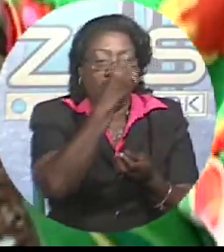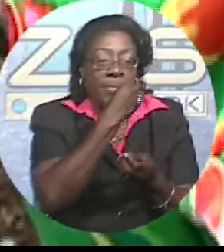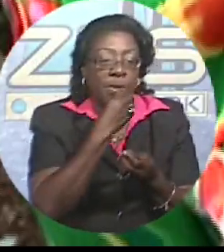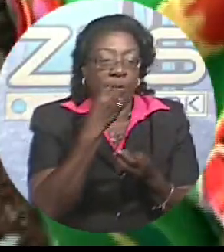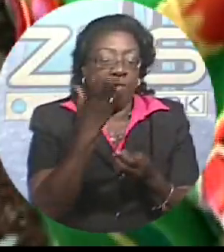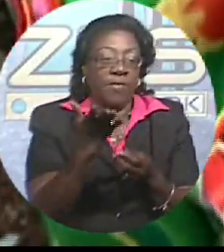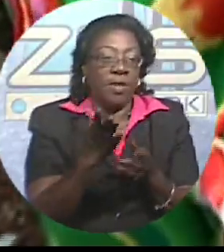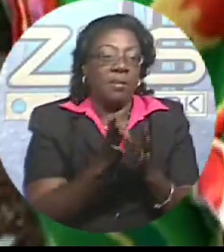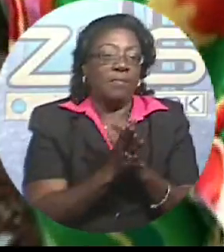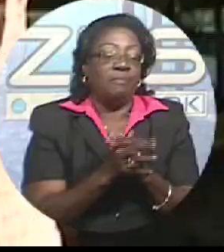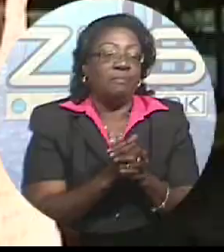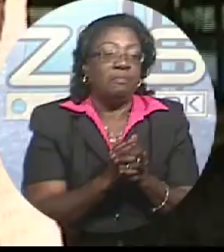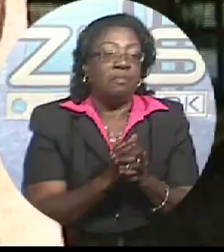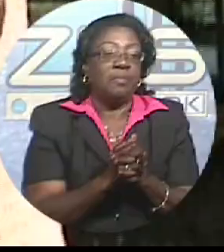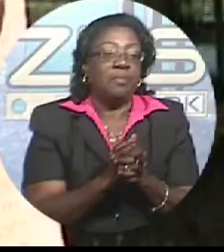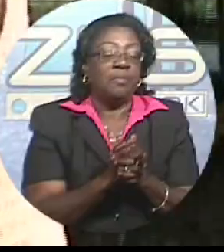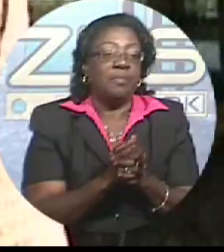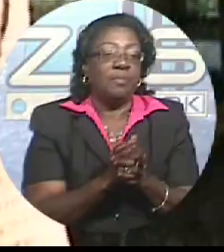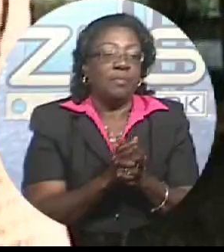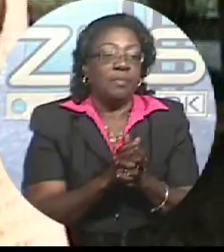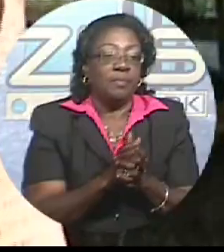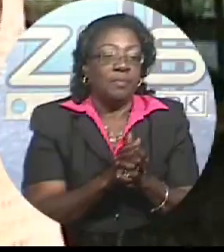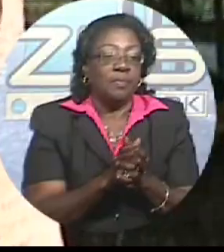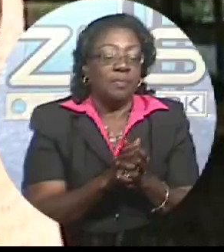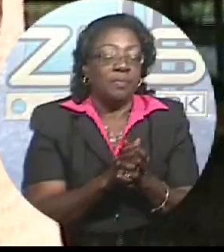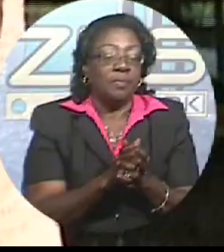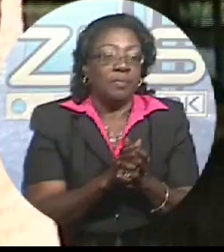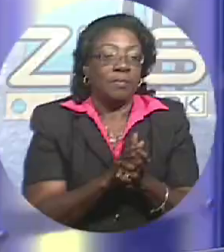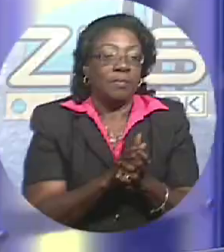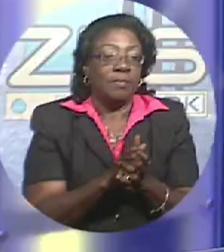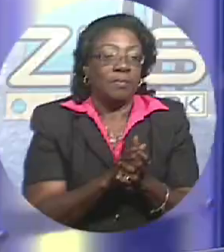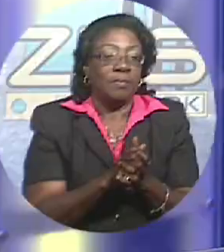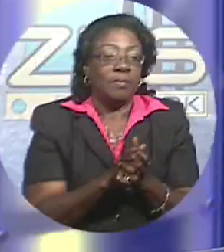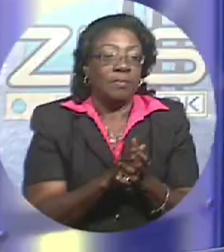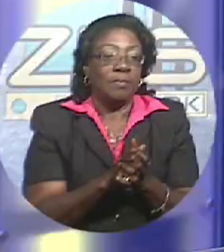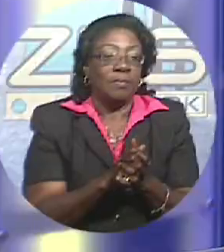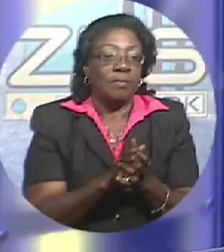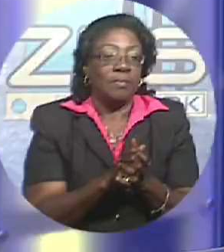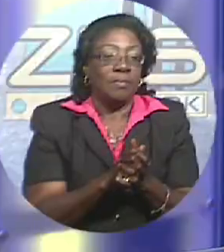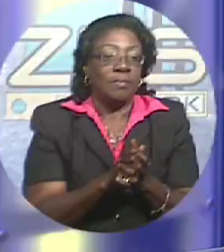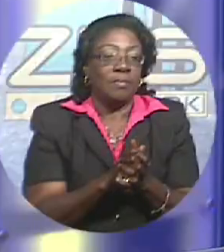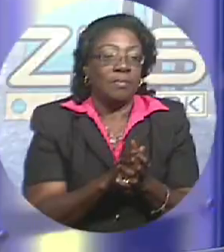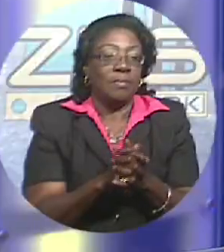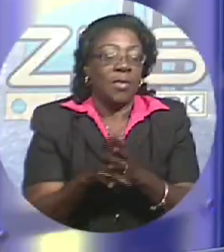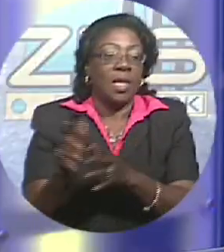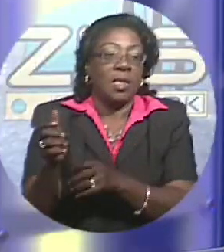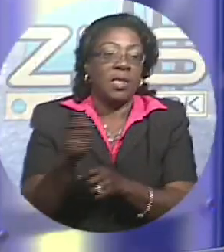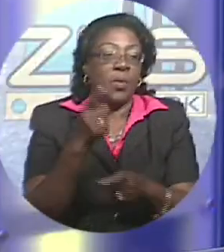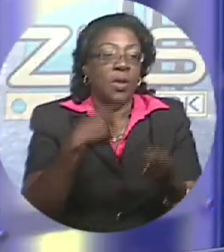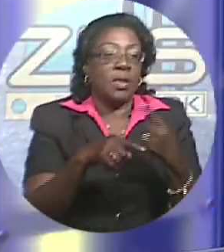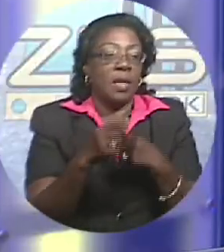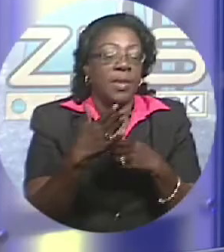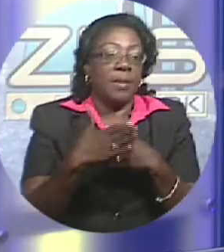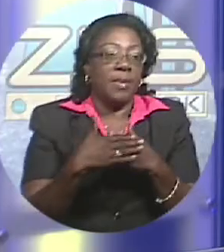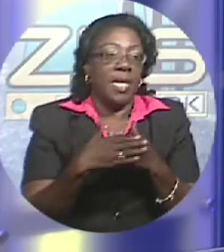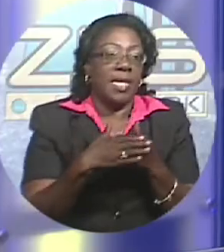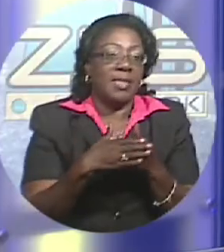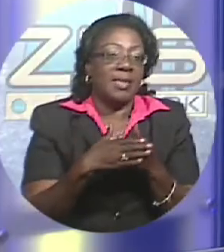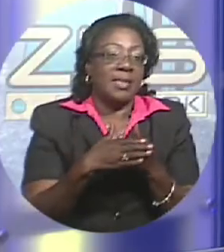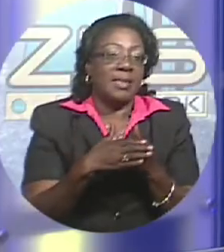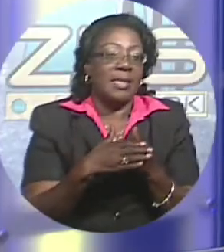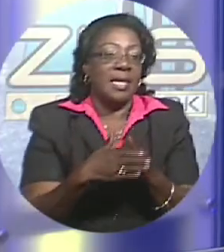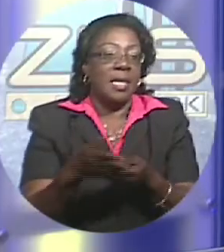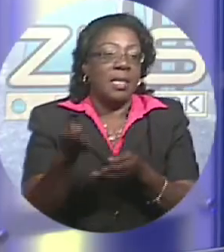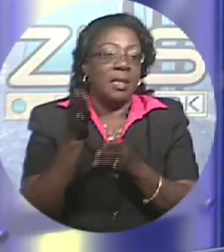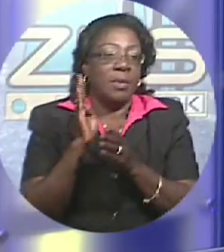were wrong. Clint Watson, ZNS Network News. Well, sports is up next, but I have a little scoop for you. The